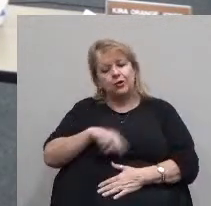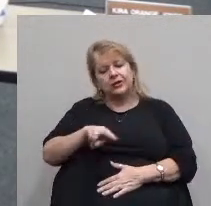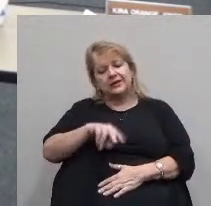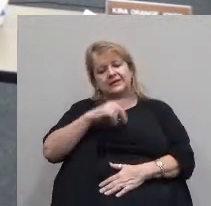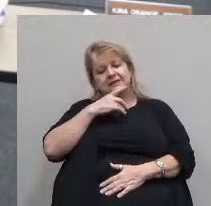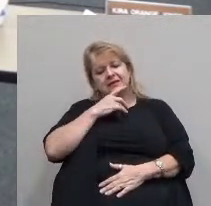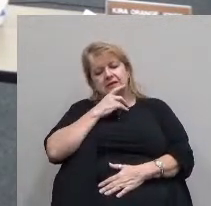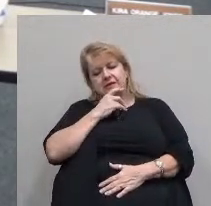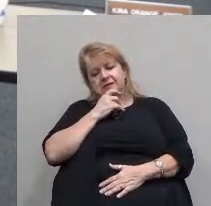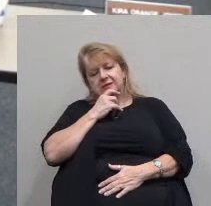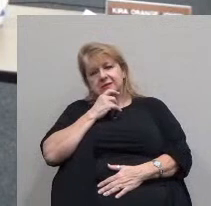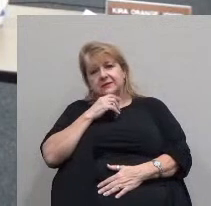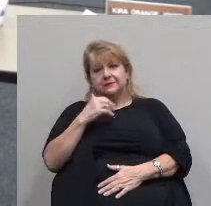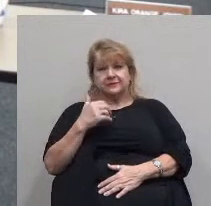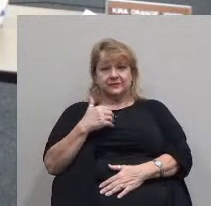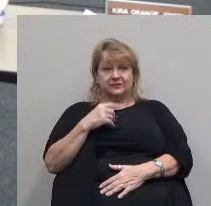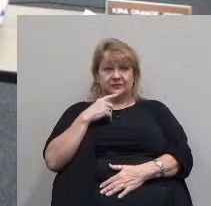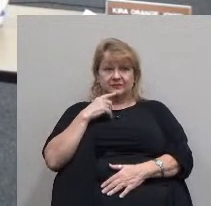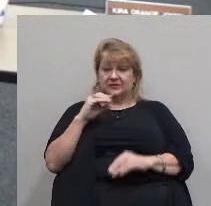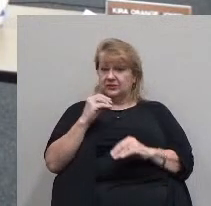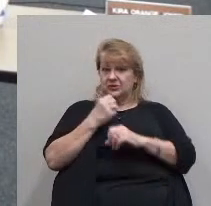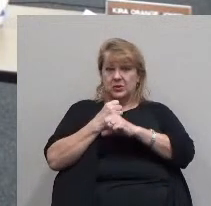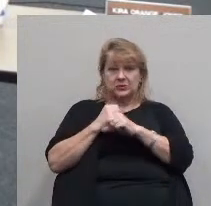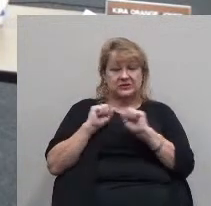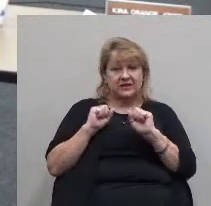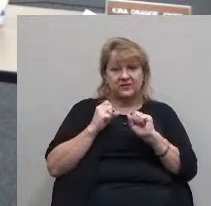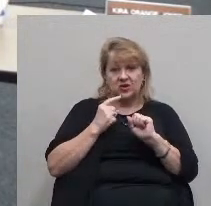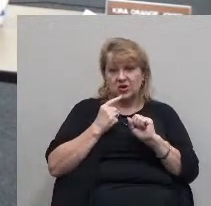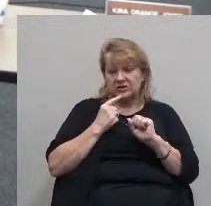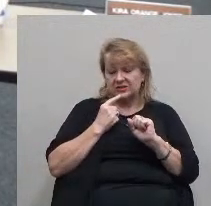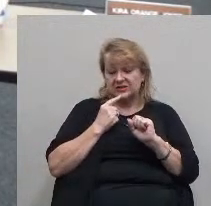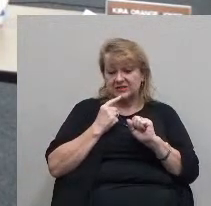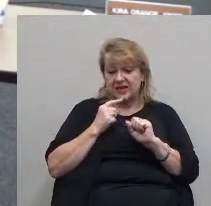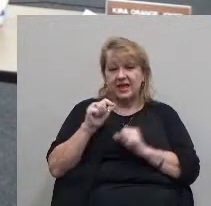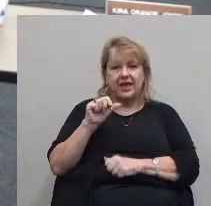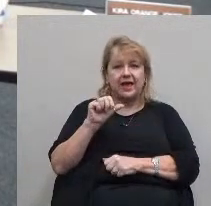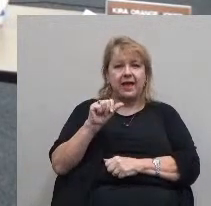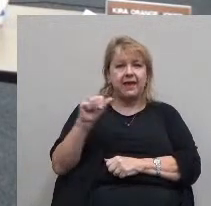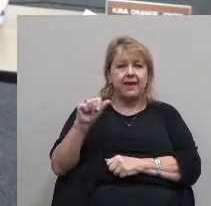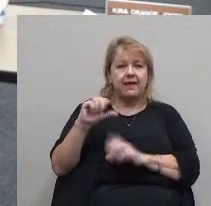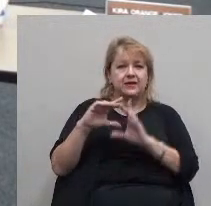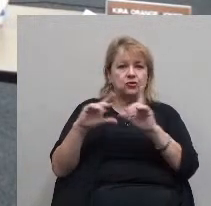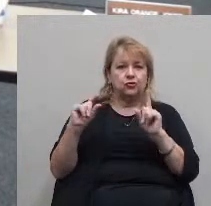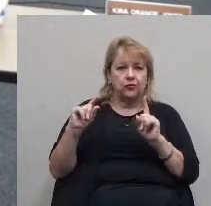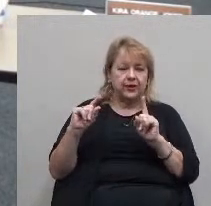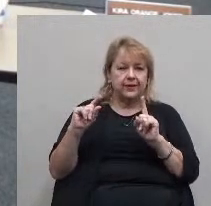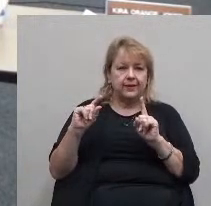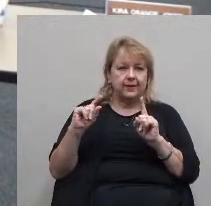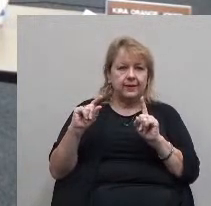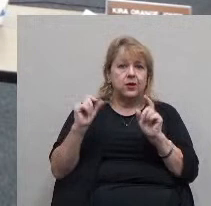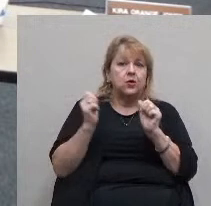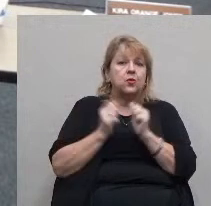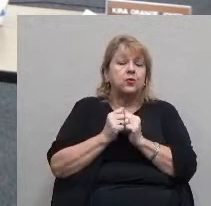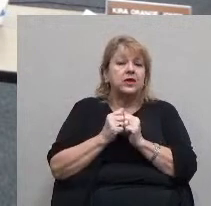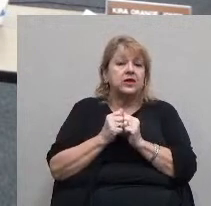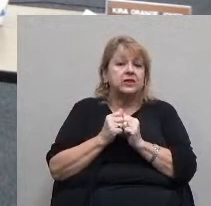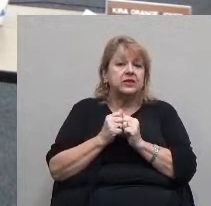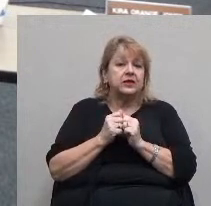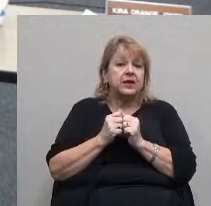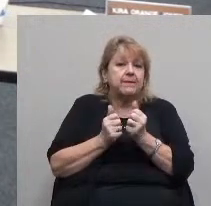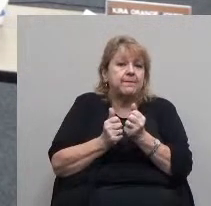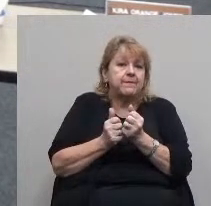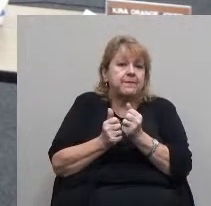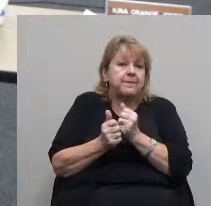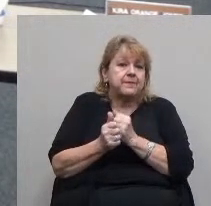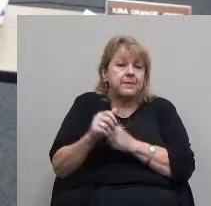of legislation, it has no safeguards in it to say, okay, an associate degree with maybe a